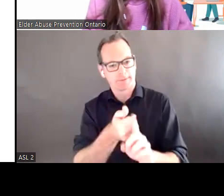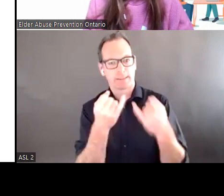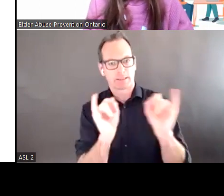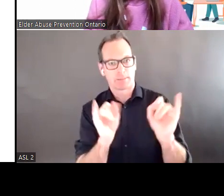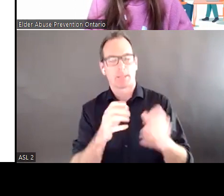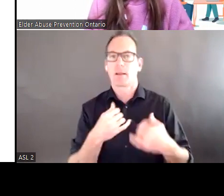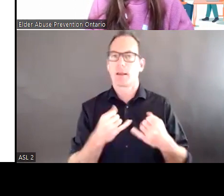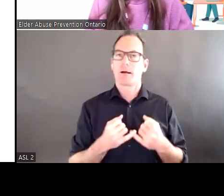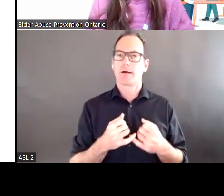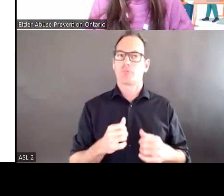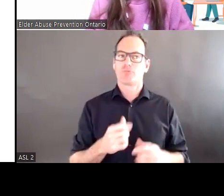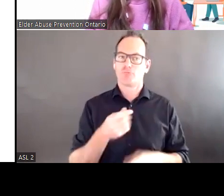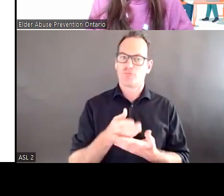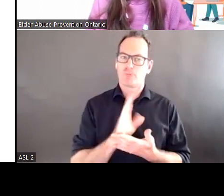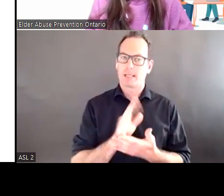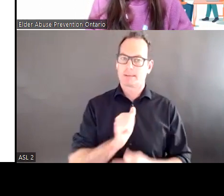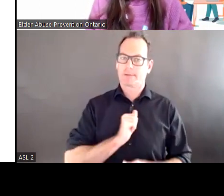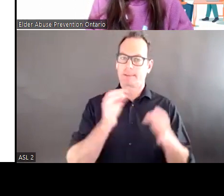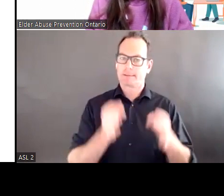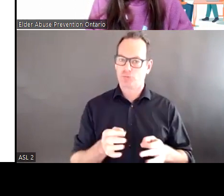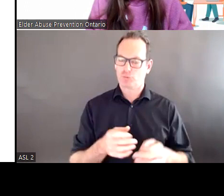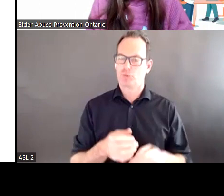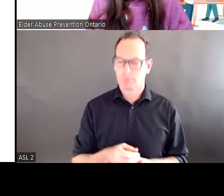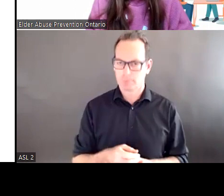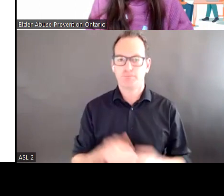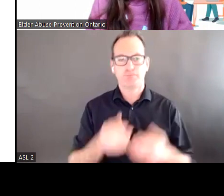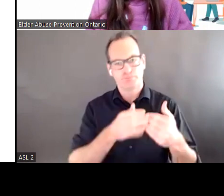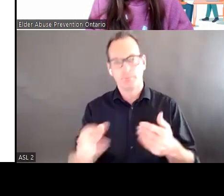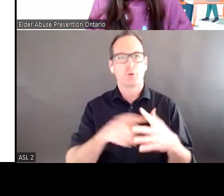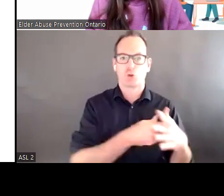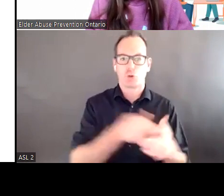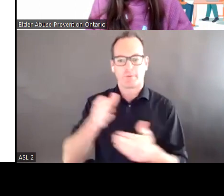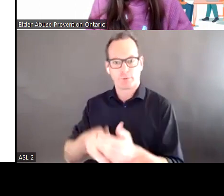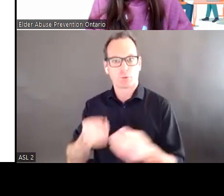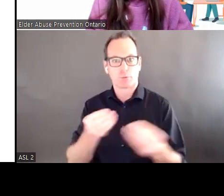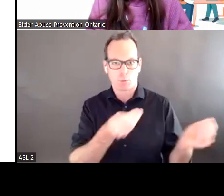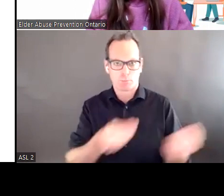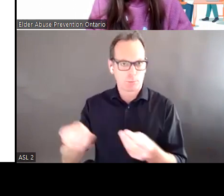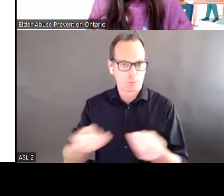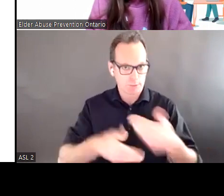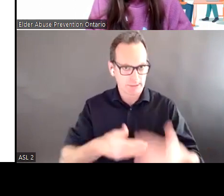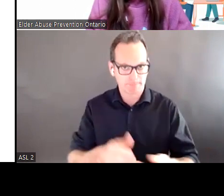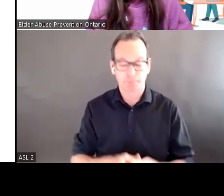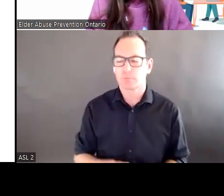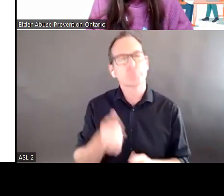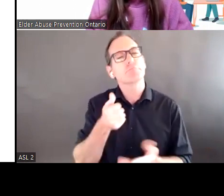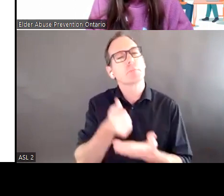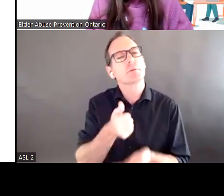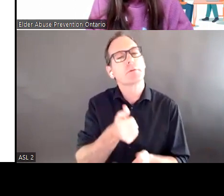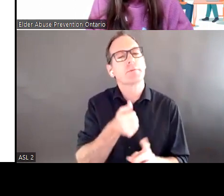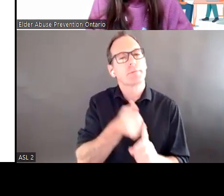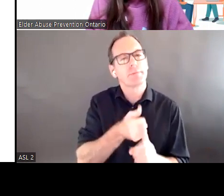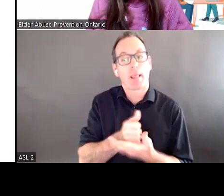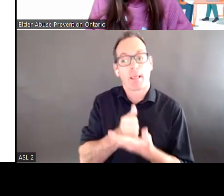Through her experience, she's offered families the hope of resolving challenging situations in a ways that nurtures